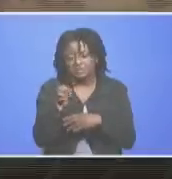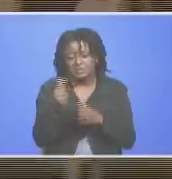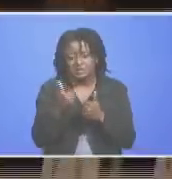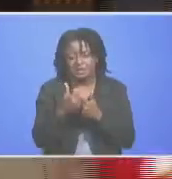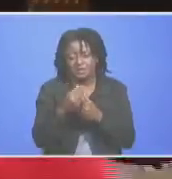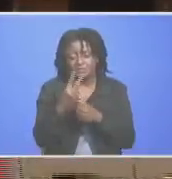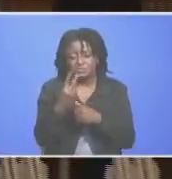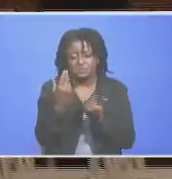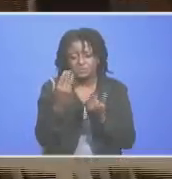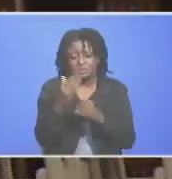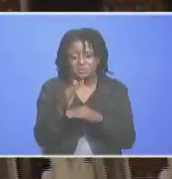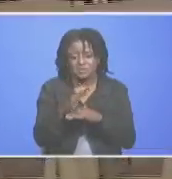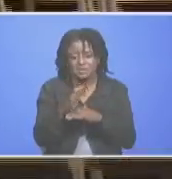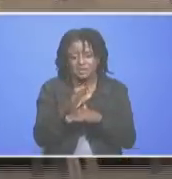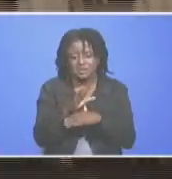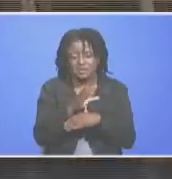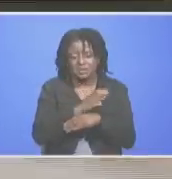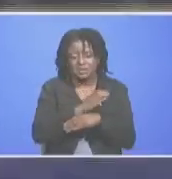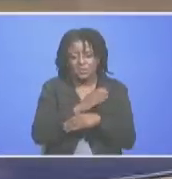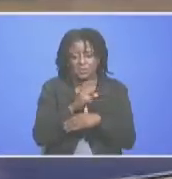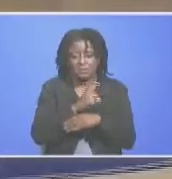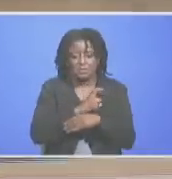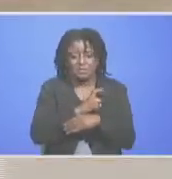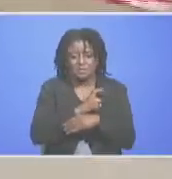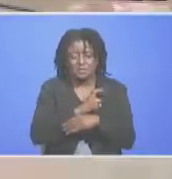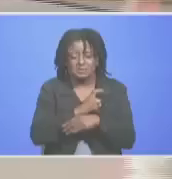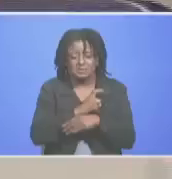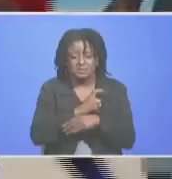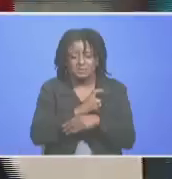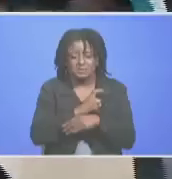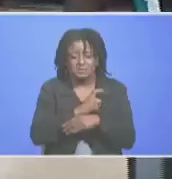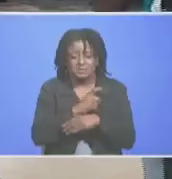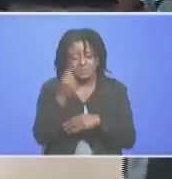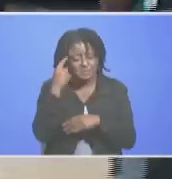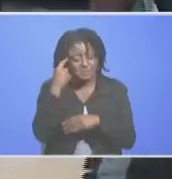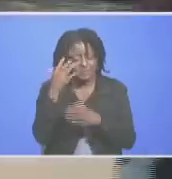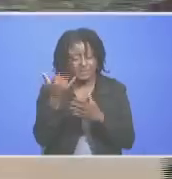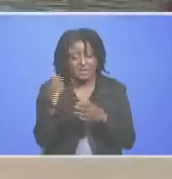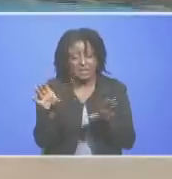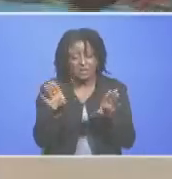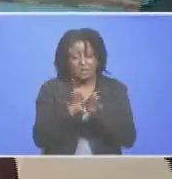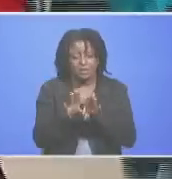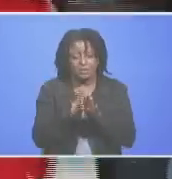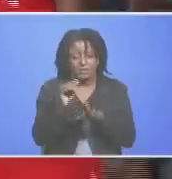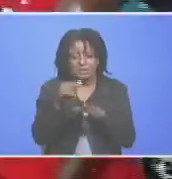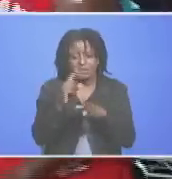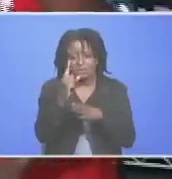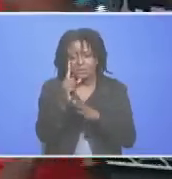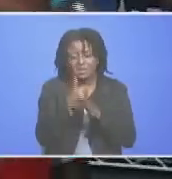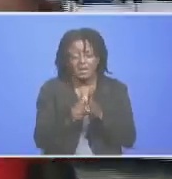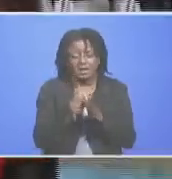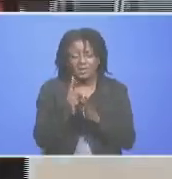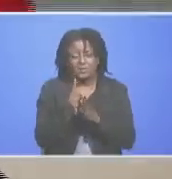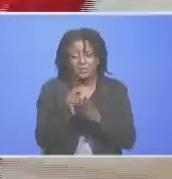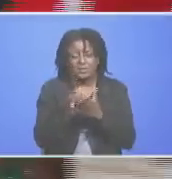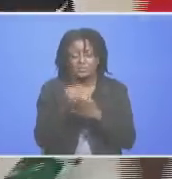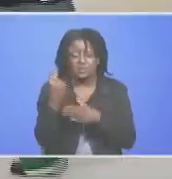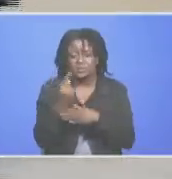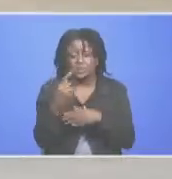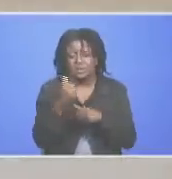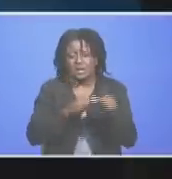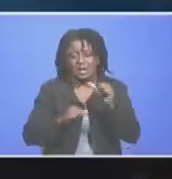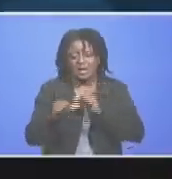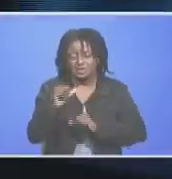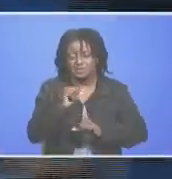for tonight. The Cove believes they can close it out, while Water Park expects to extend the series, but that won't be the only action on the